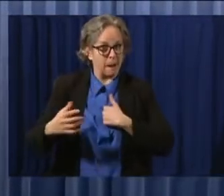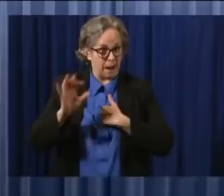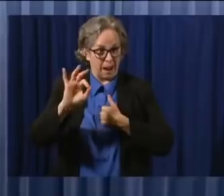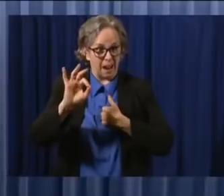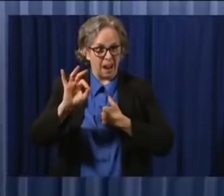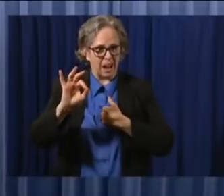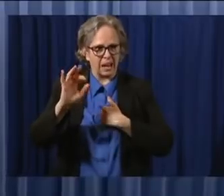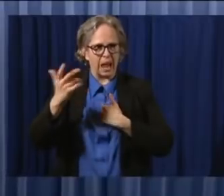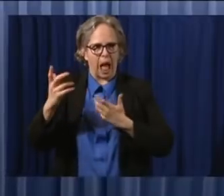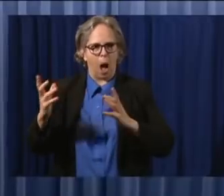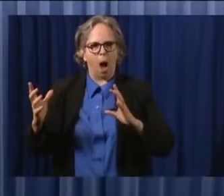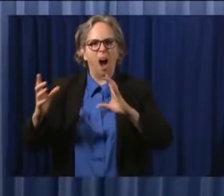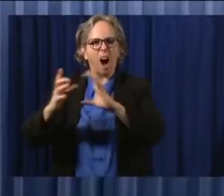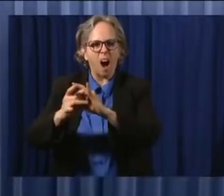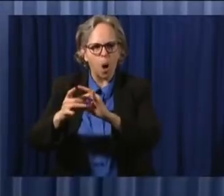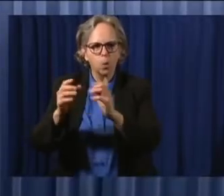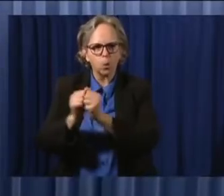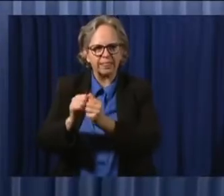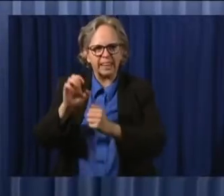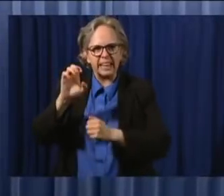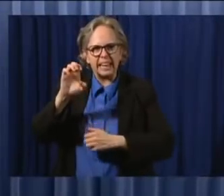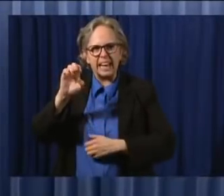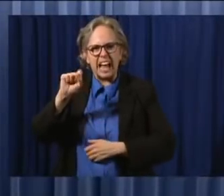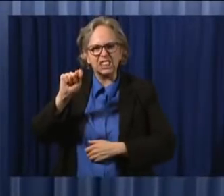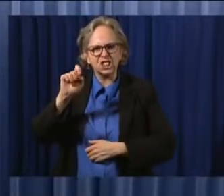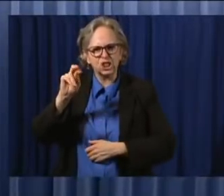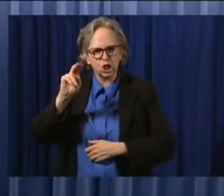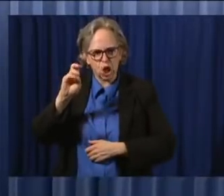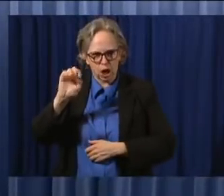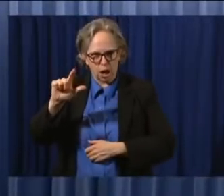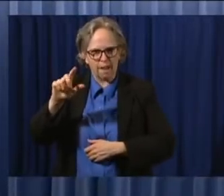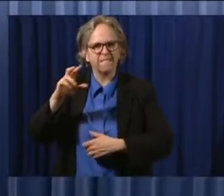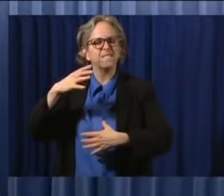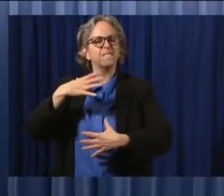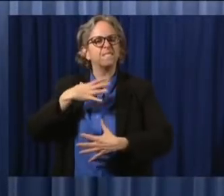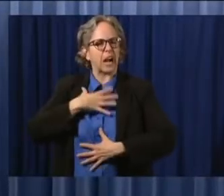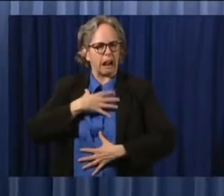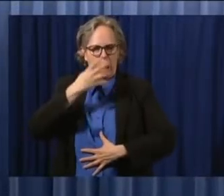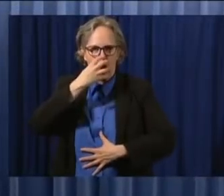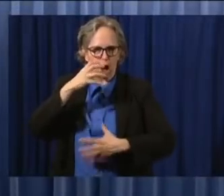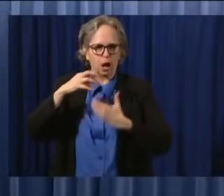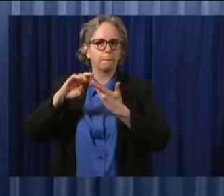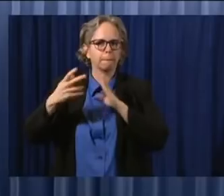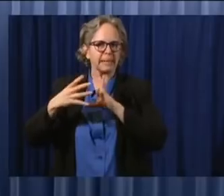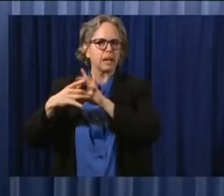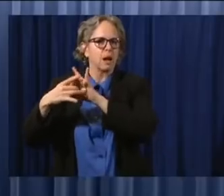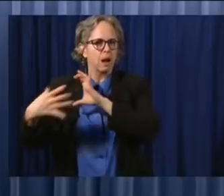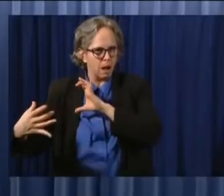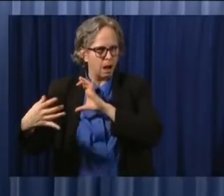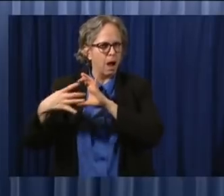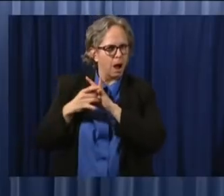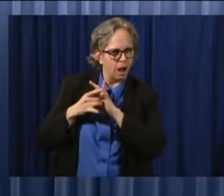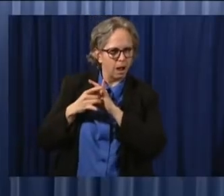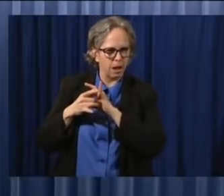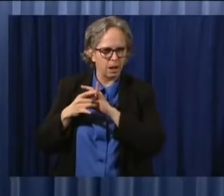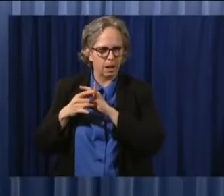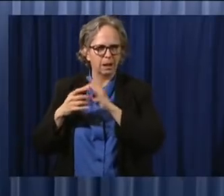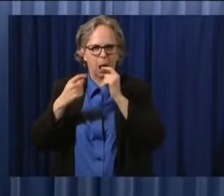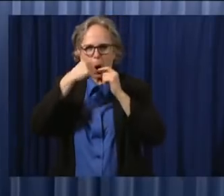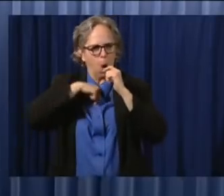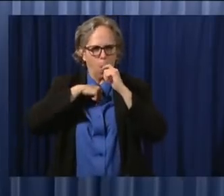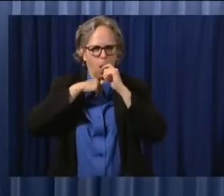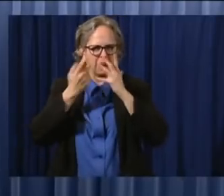ventilators. So when people complain about the discomfort of wearing a mask, I hope they